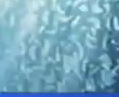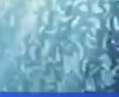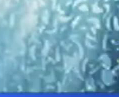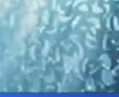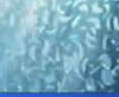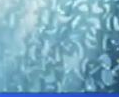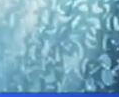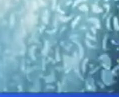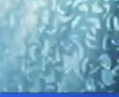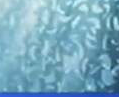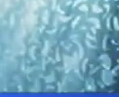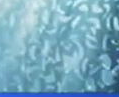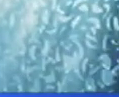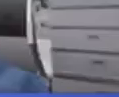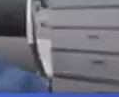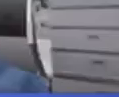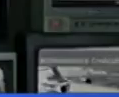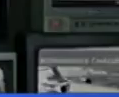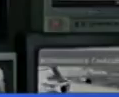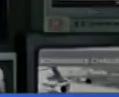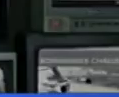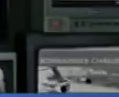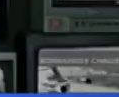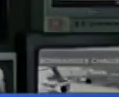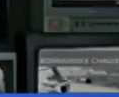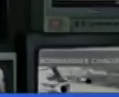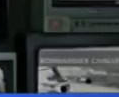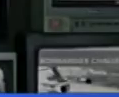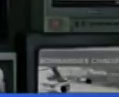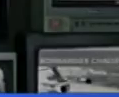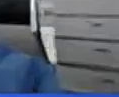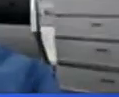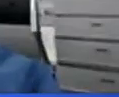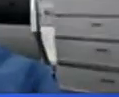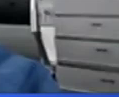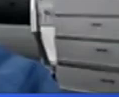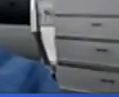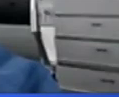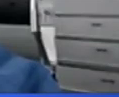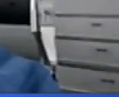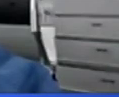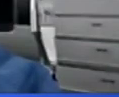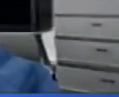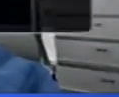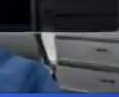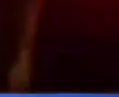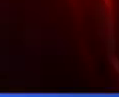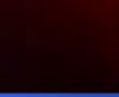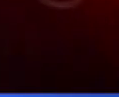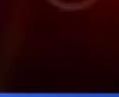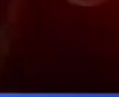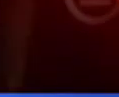appointment Nimekuwa nikisafa disappointment Siku wizi suko naga kwa teli Simao bao wewe lunch